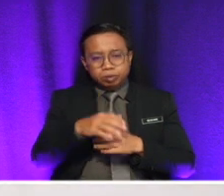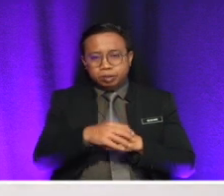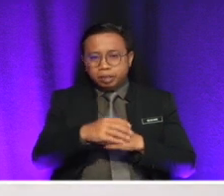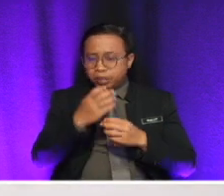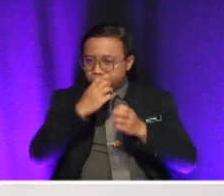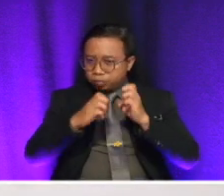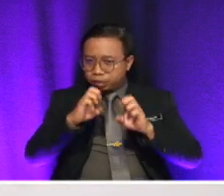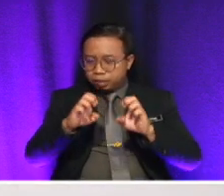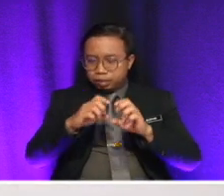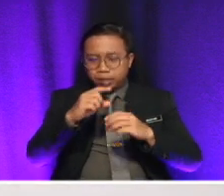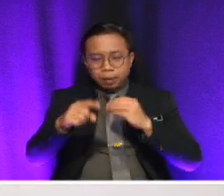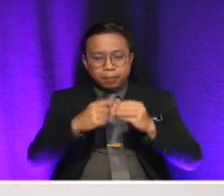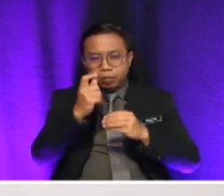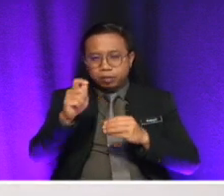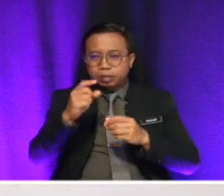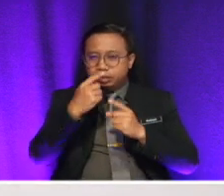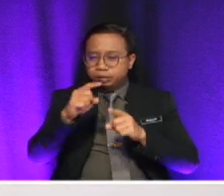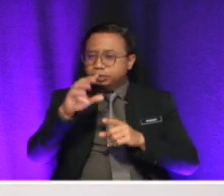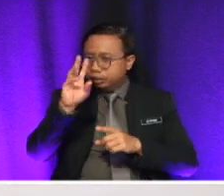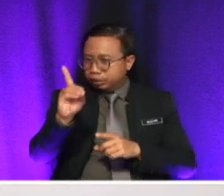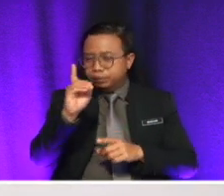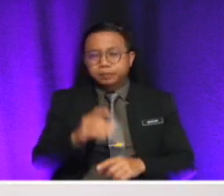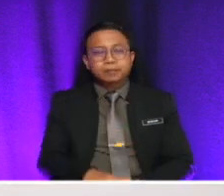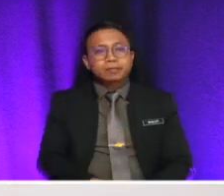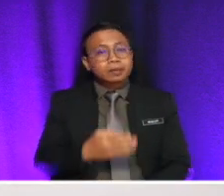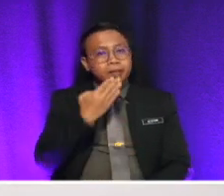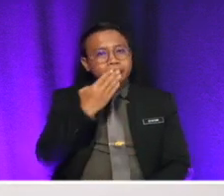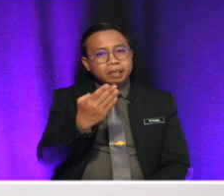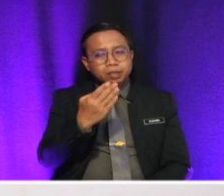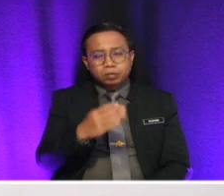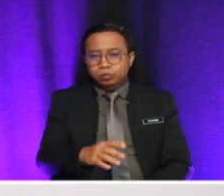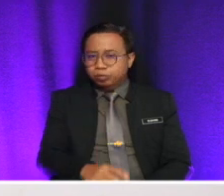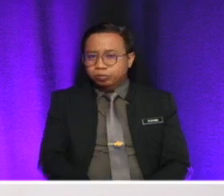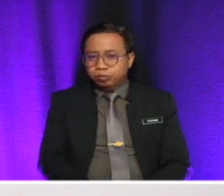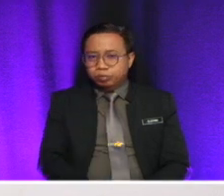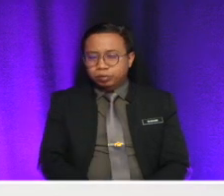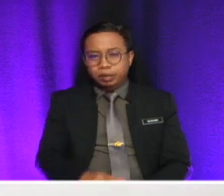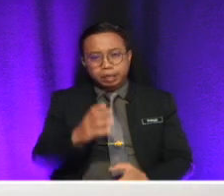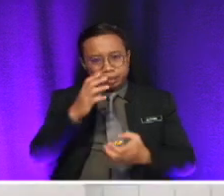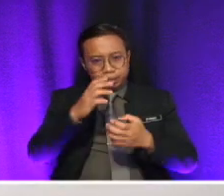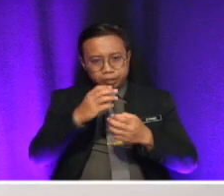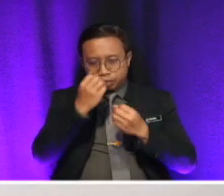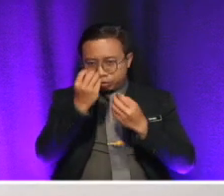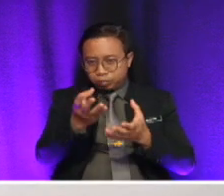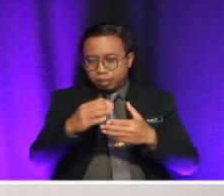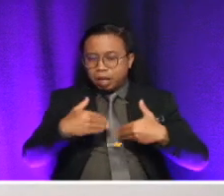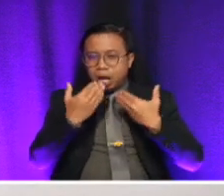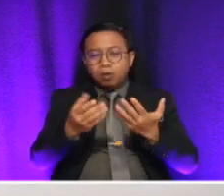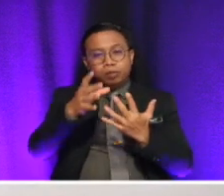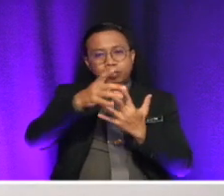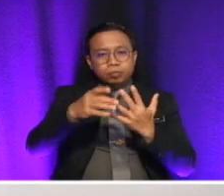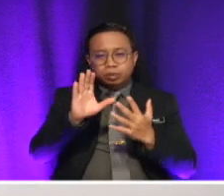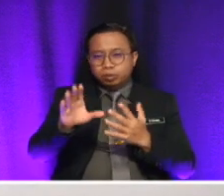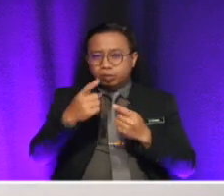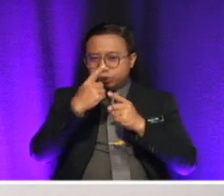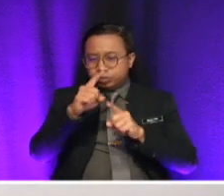about the answer for D. Okay, yeah, thank you. Thank you so much, Puyi. You could actually explain to us how you picked your answer for number